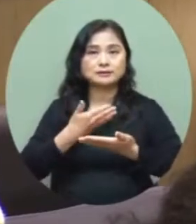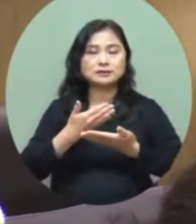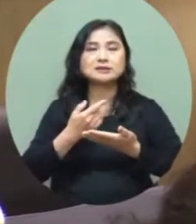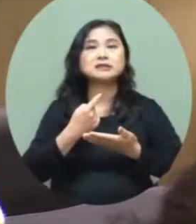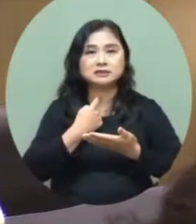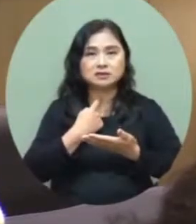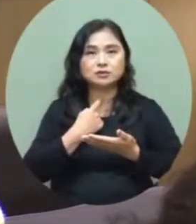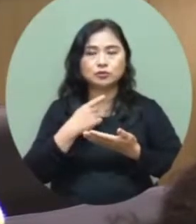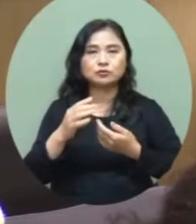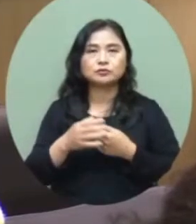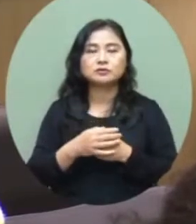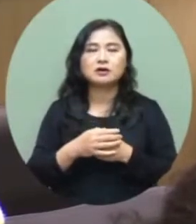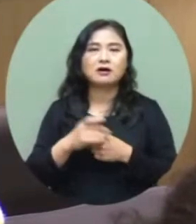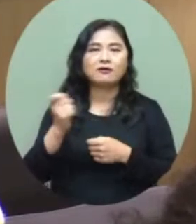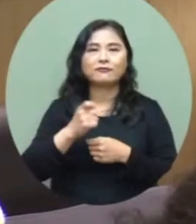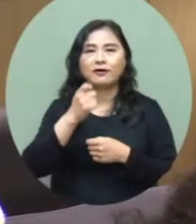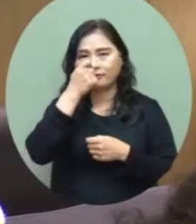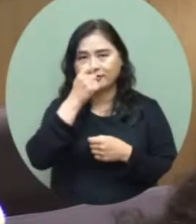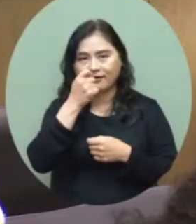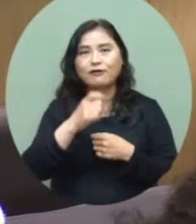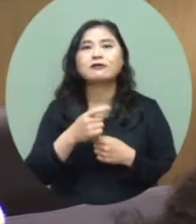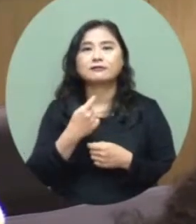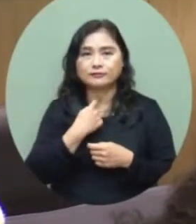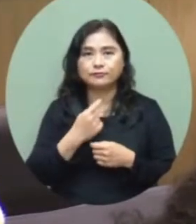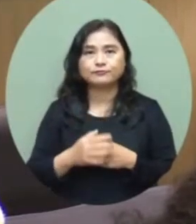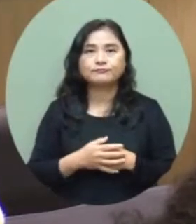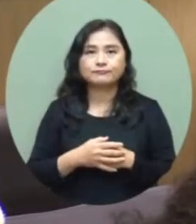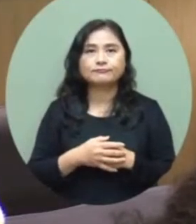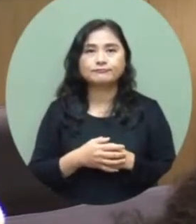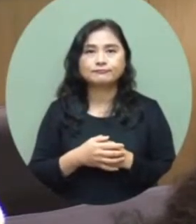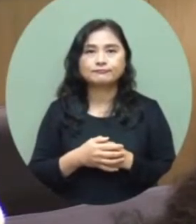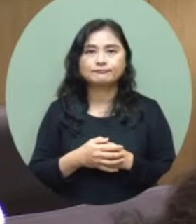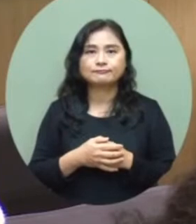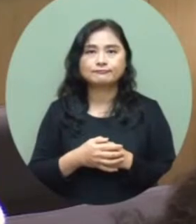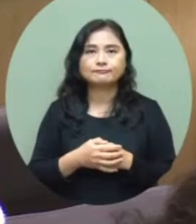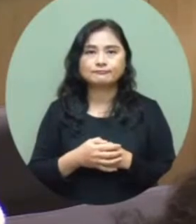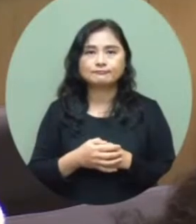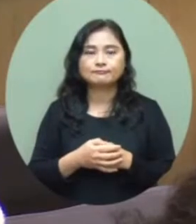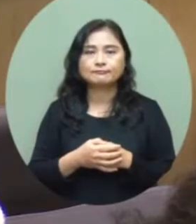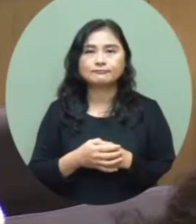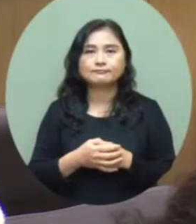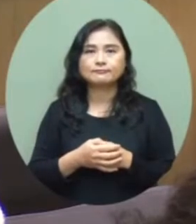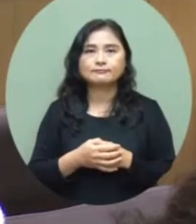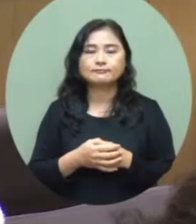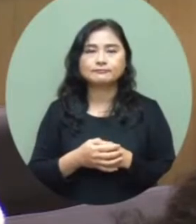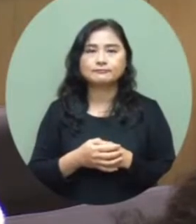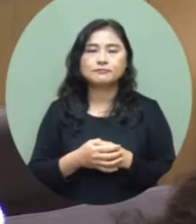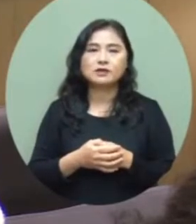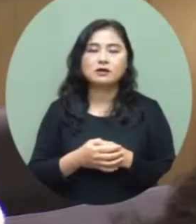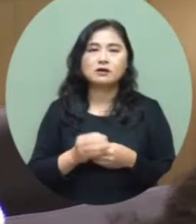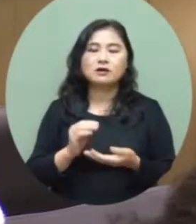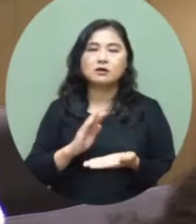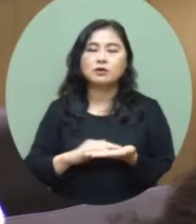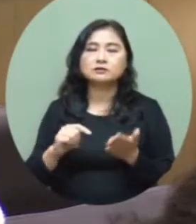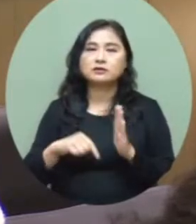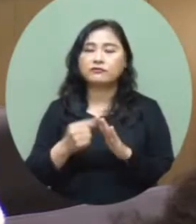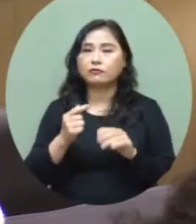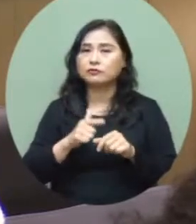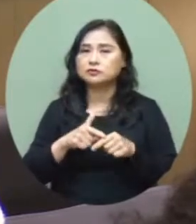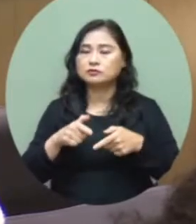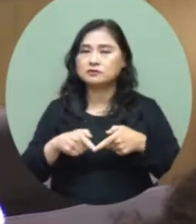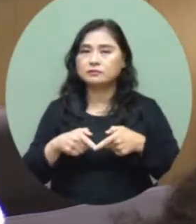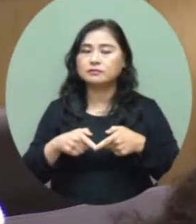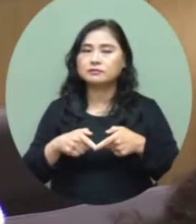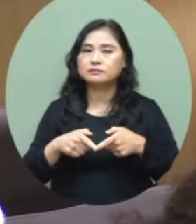those events. So, what do the CHP think those